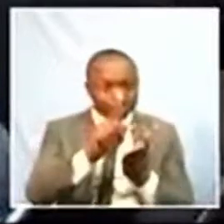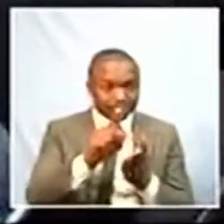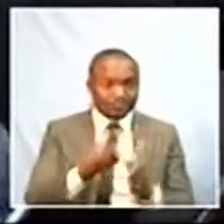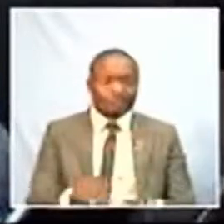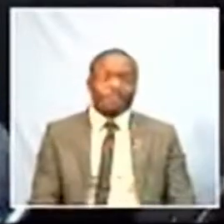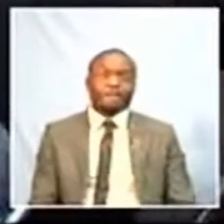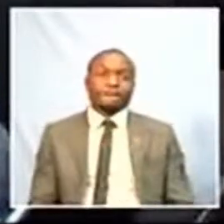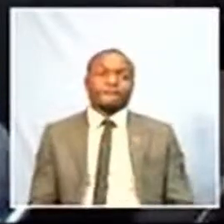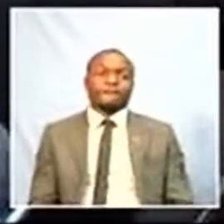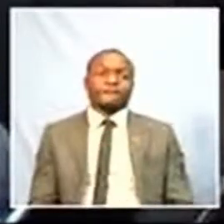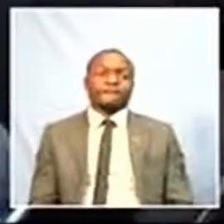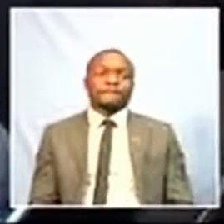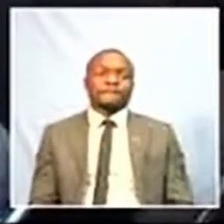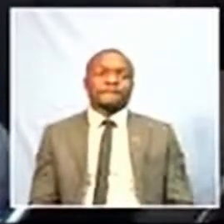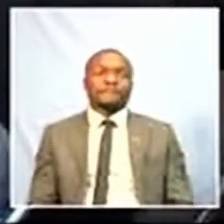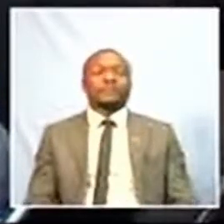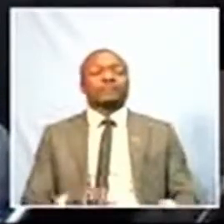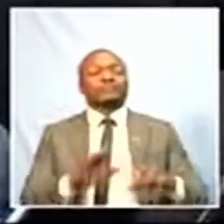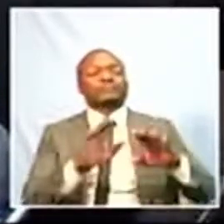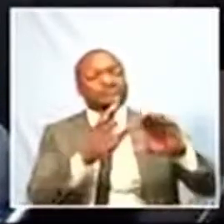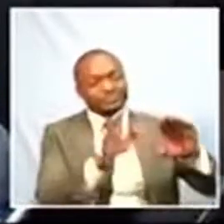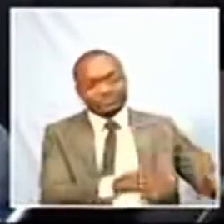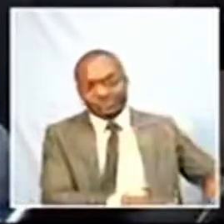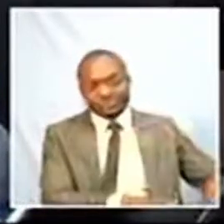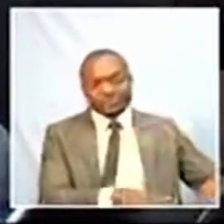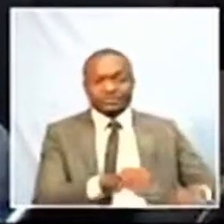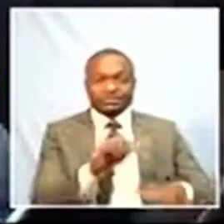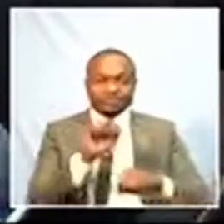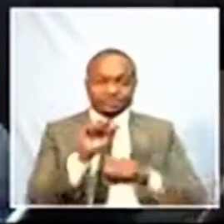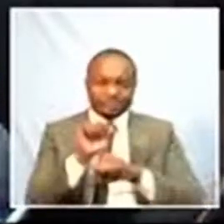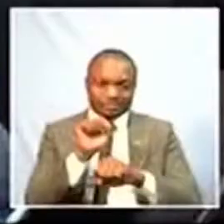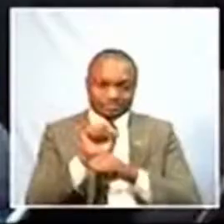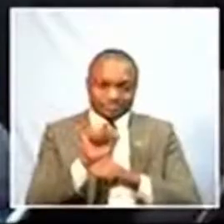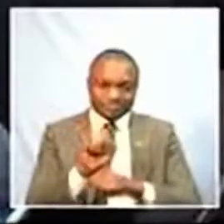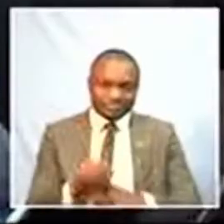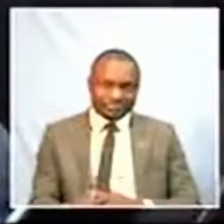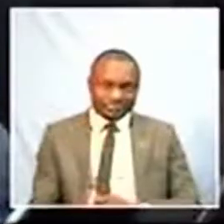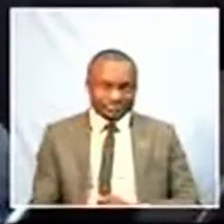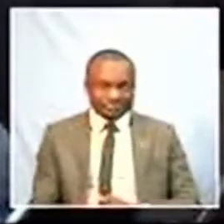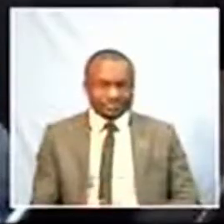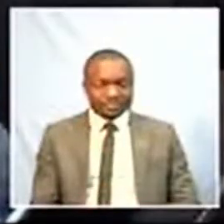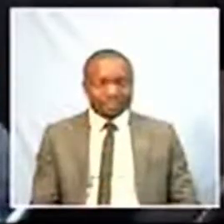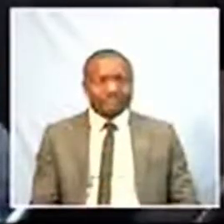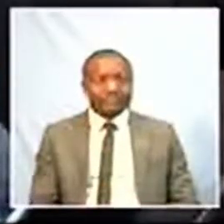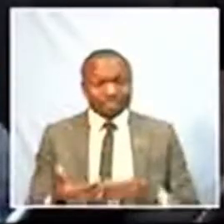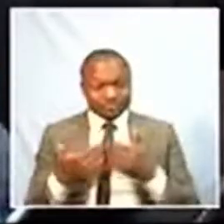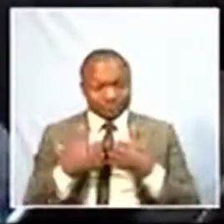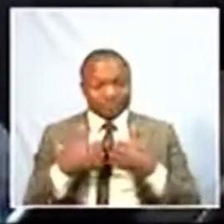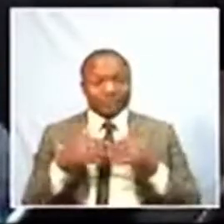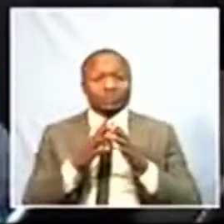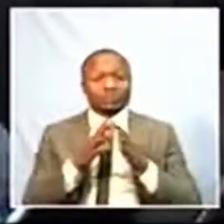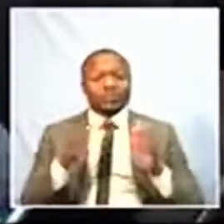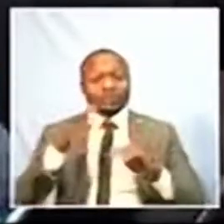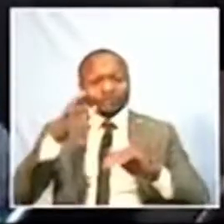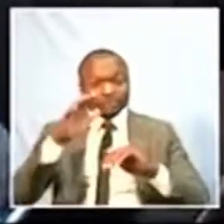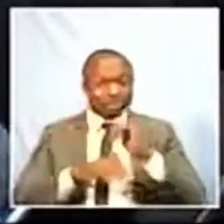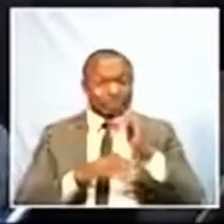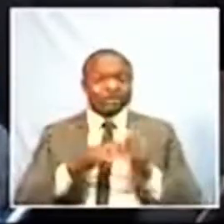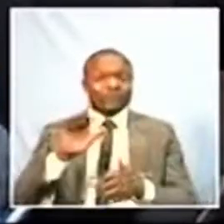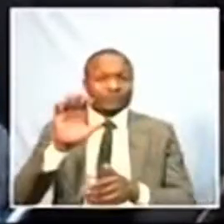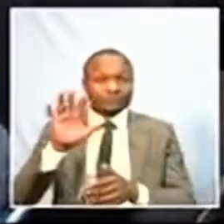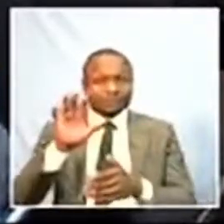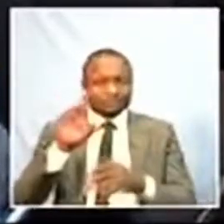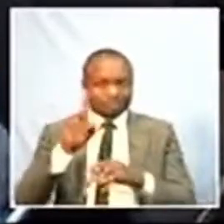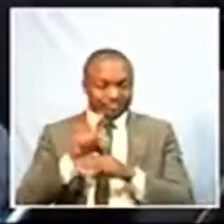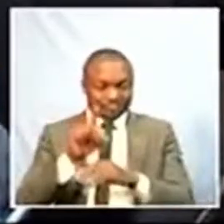and they abandon the works. I have more than 5 projects that are